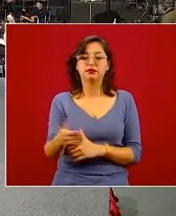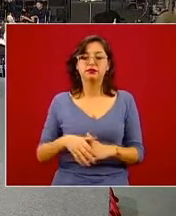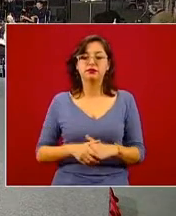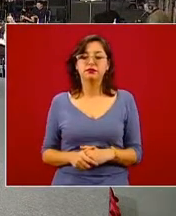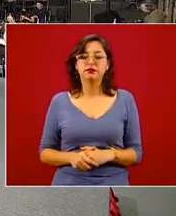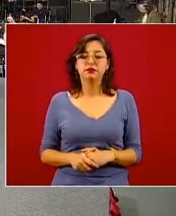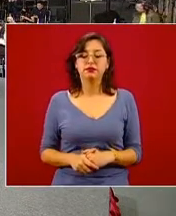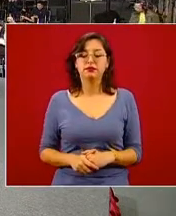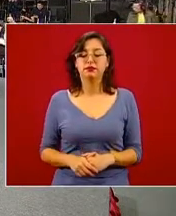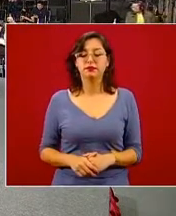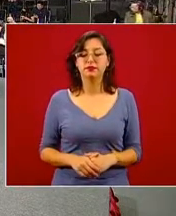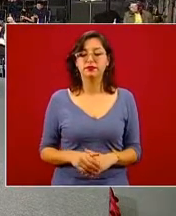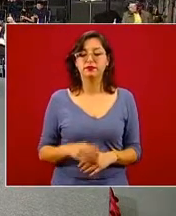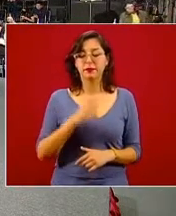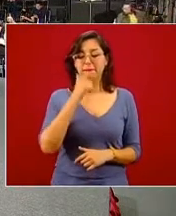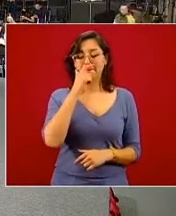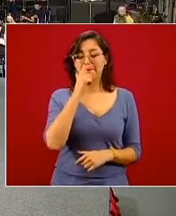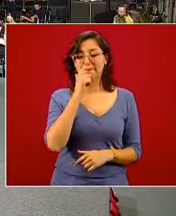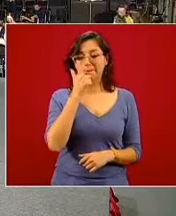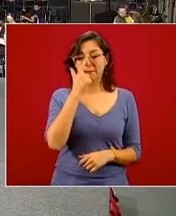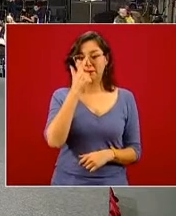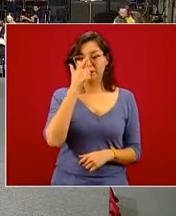please.